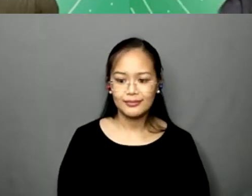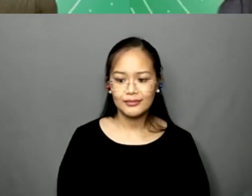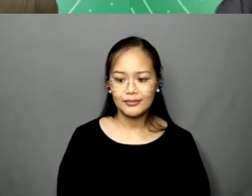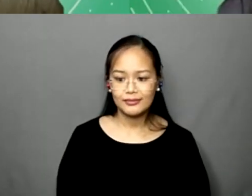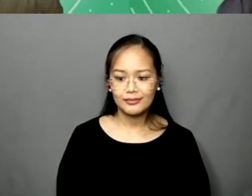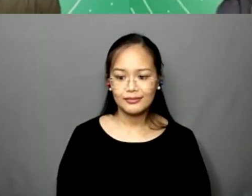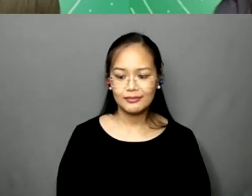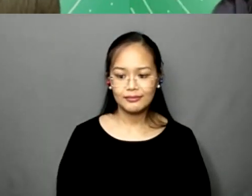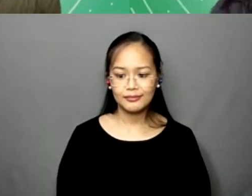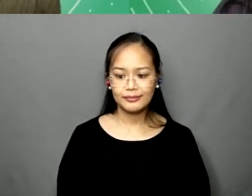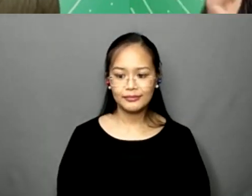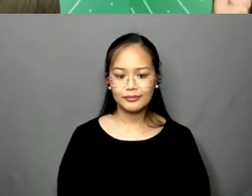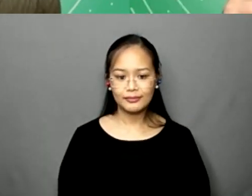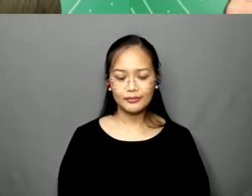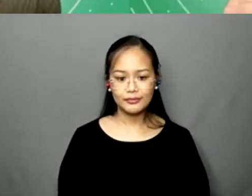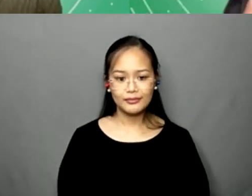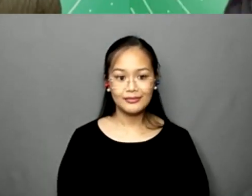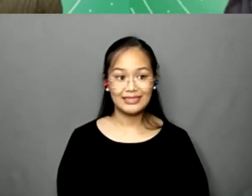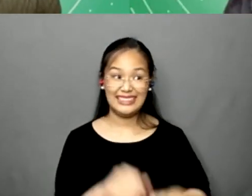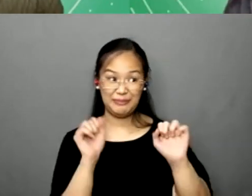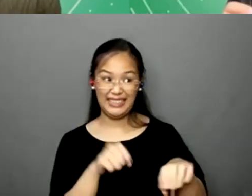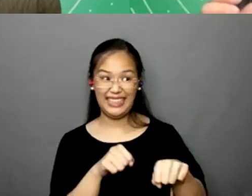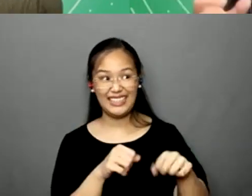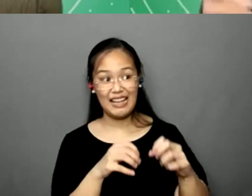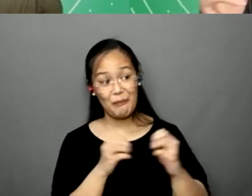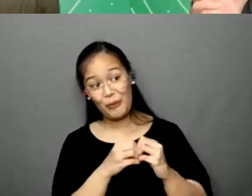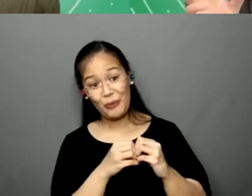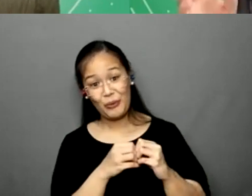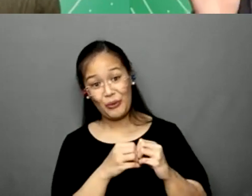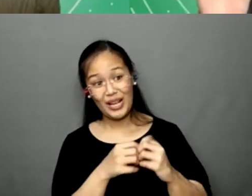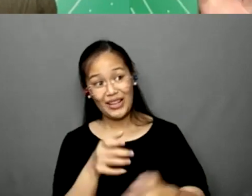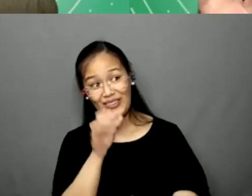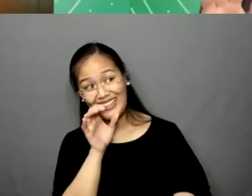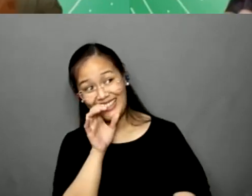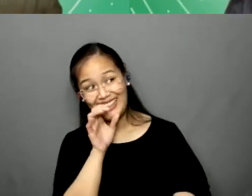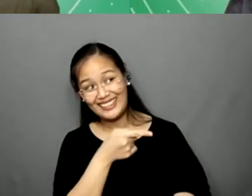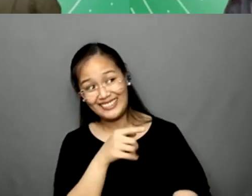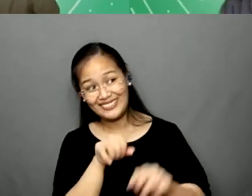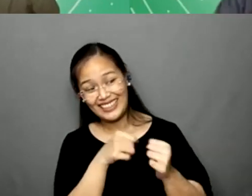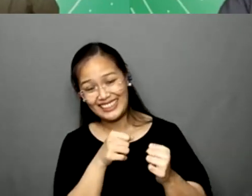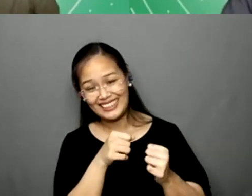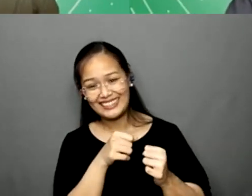Okay. Sir, kaya pa? Do you want to take I think we have time water? for one more. No, we're good.